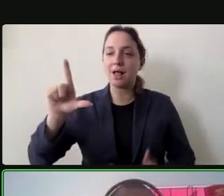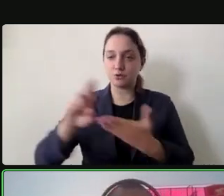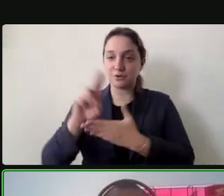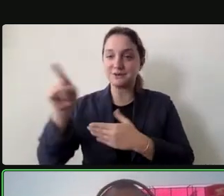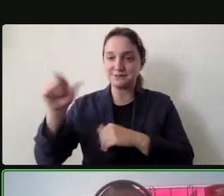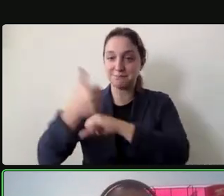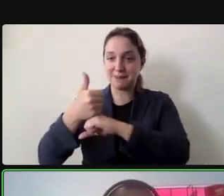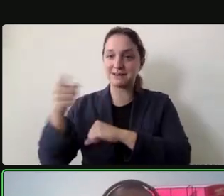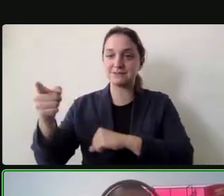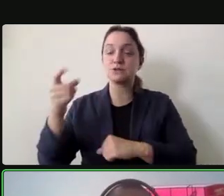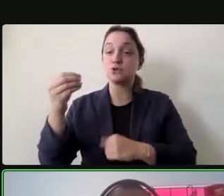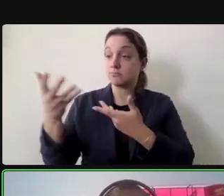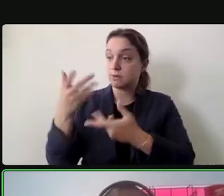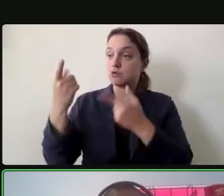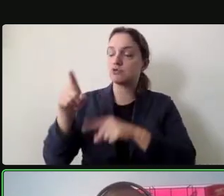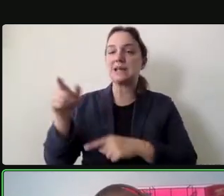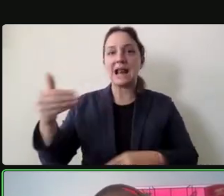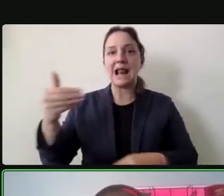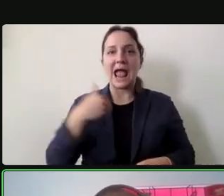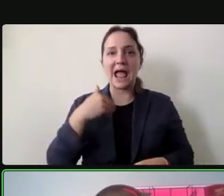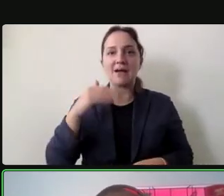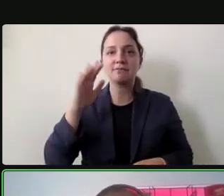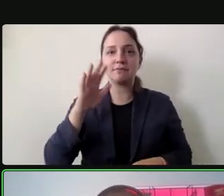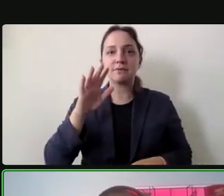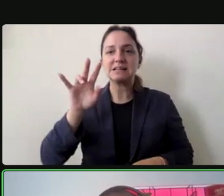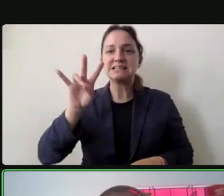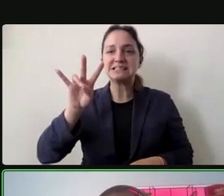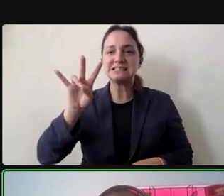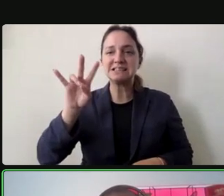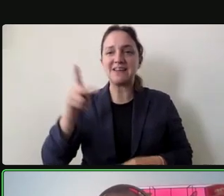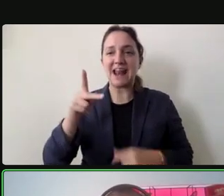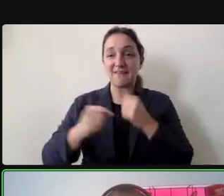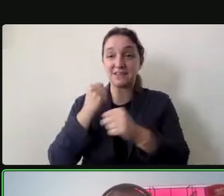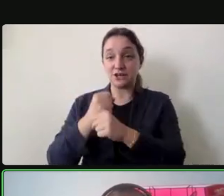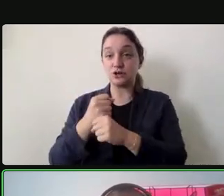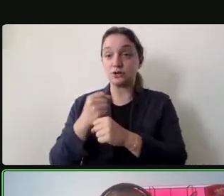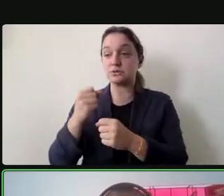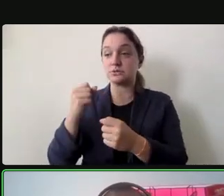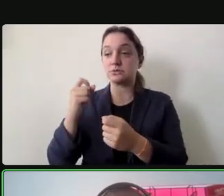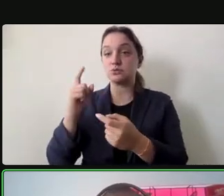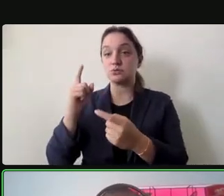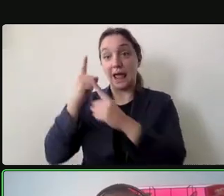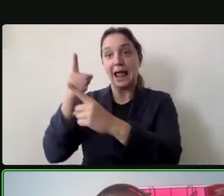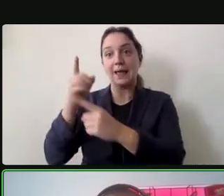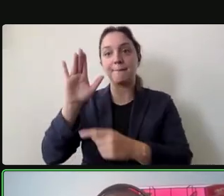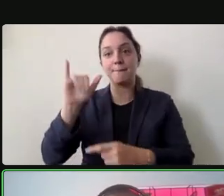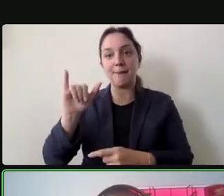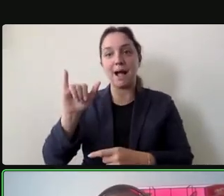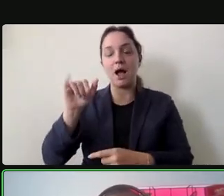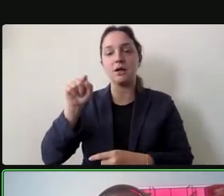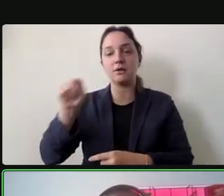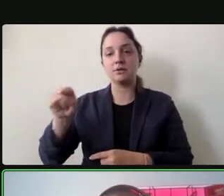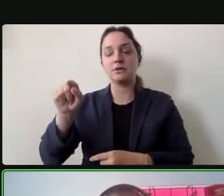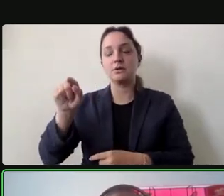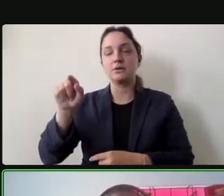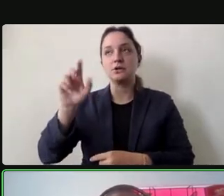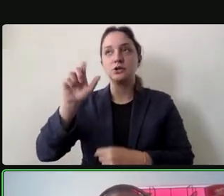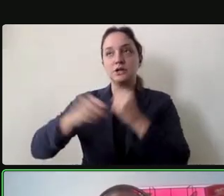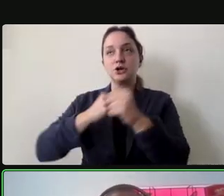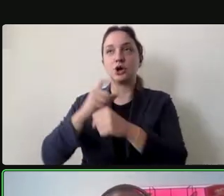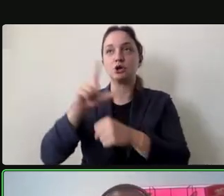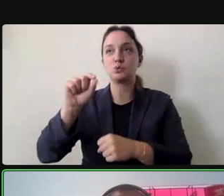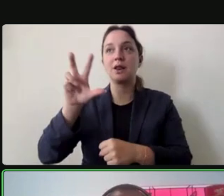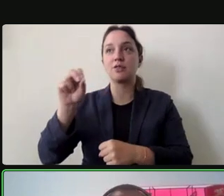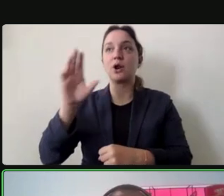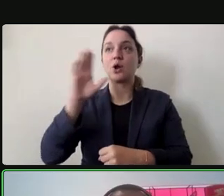have 7.5 years before 2030. And we're going to decarbonize all 6,000 buildings in that city using a mix